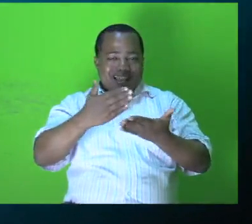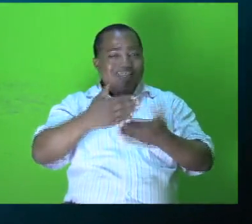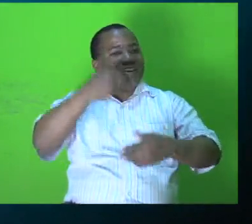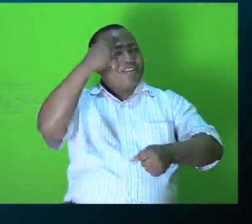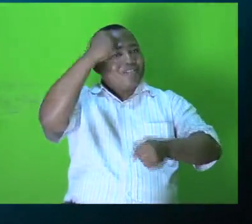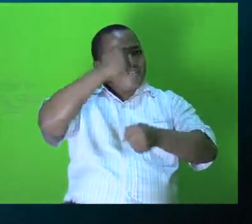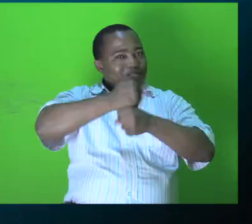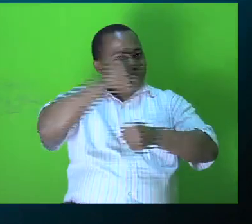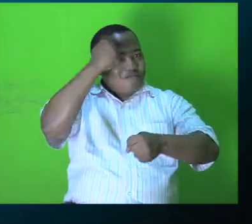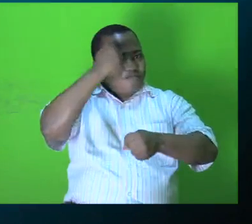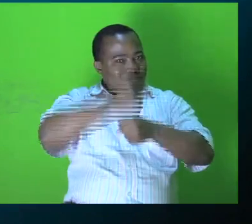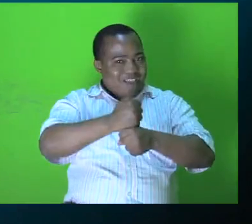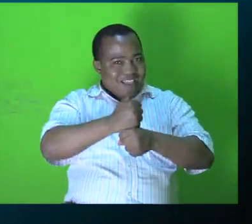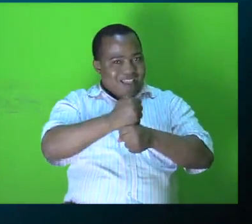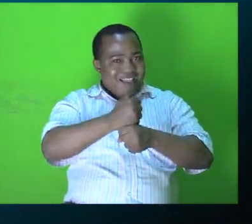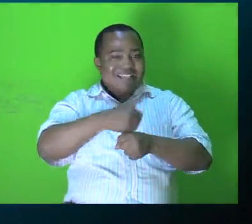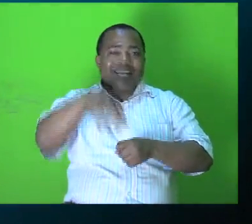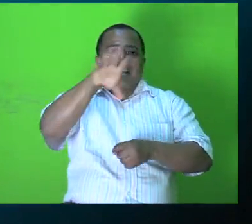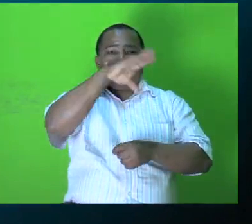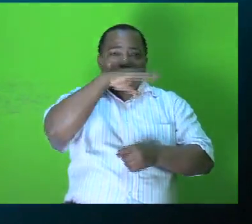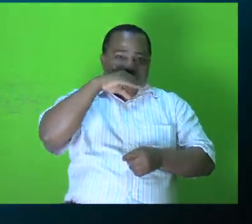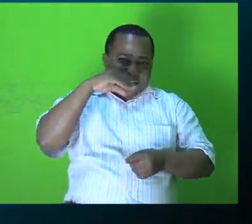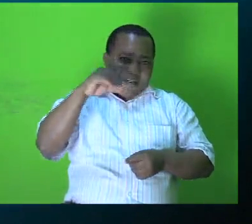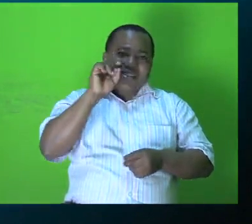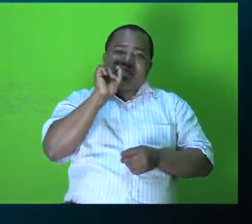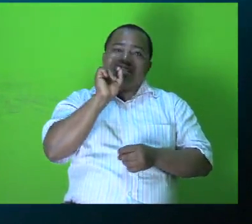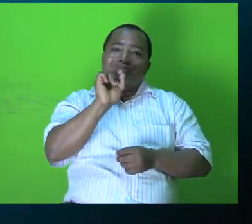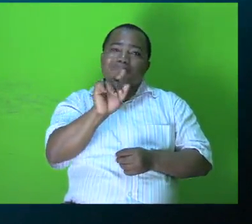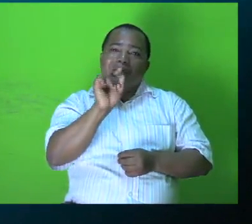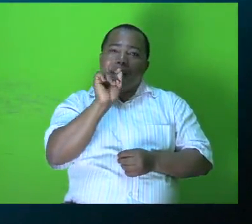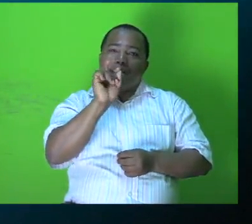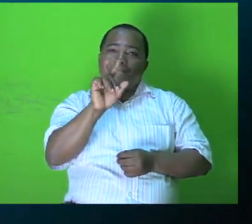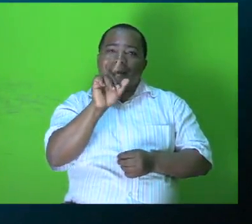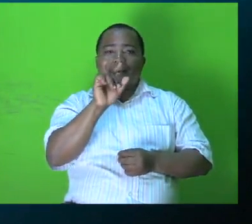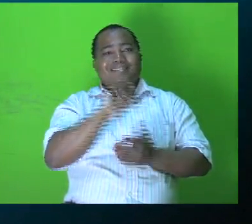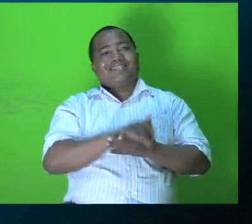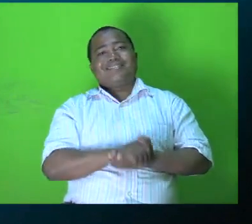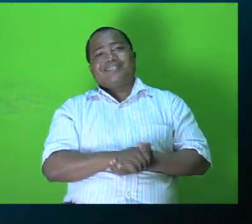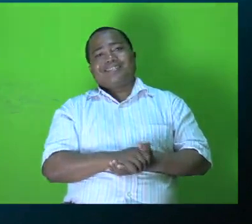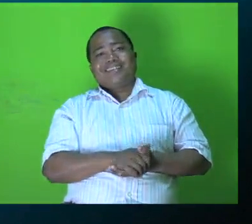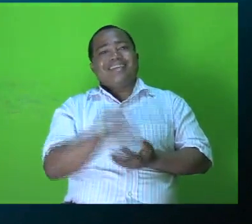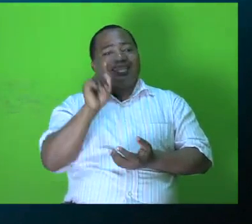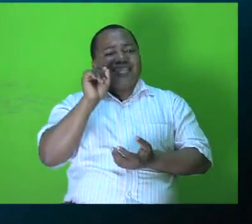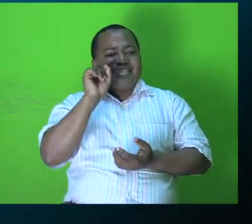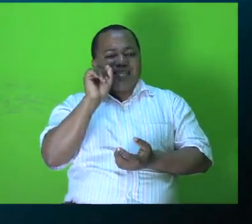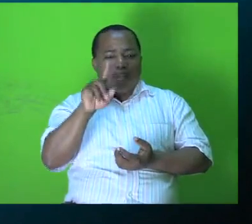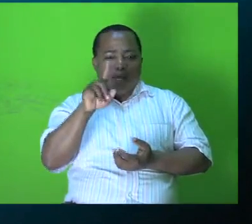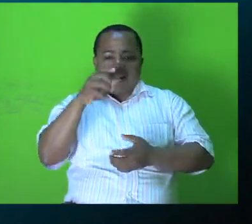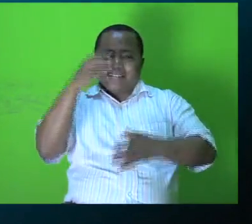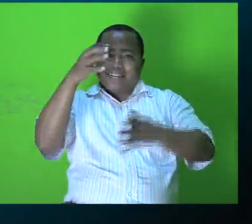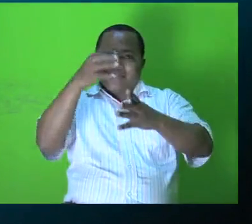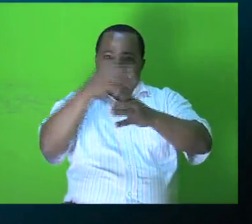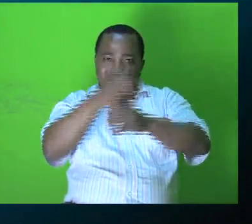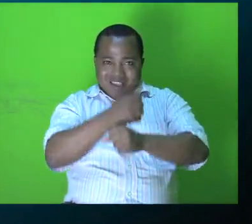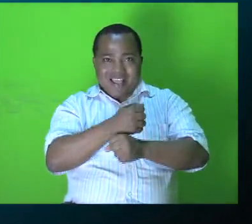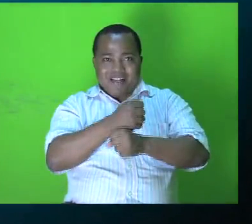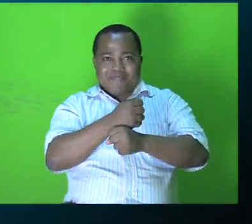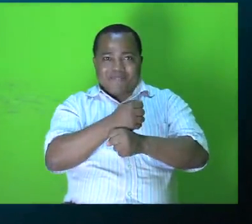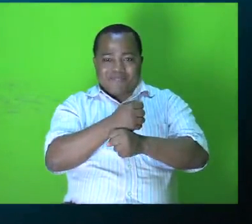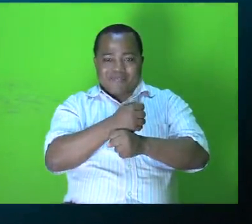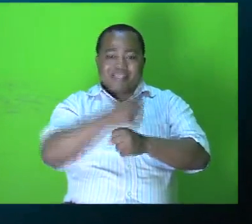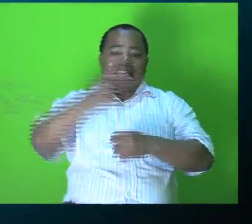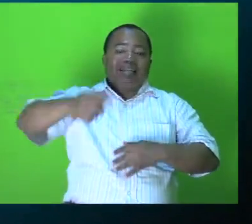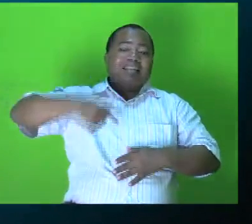form 4 spermatids. The spermatids formed